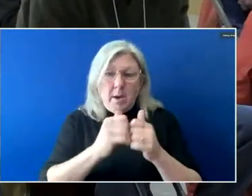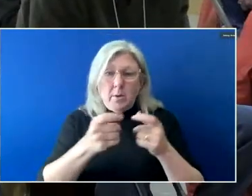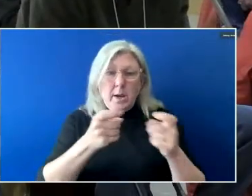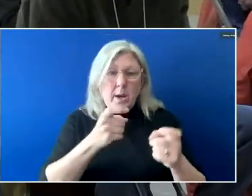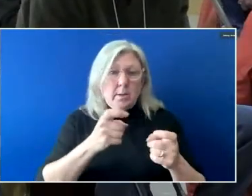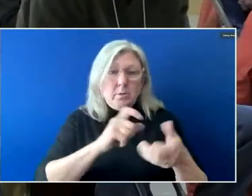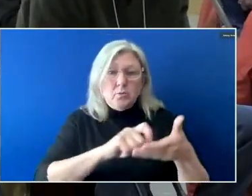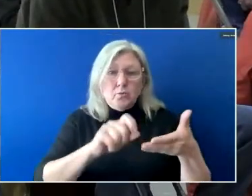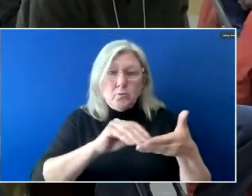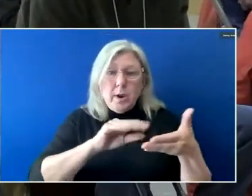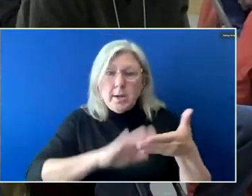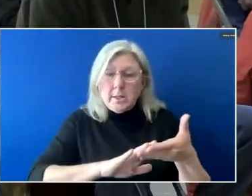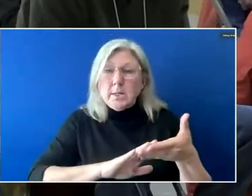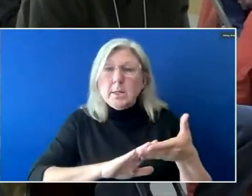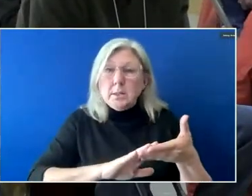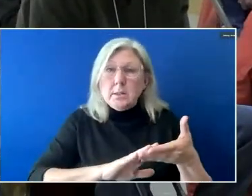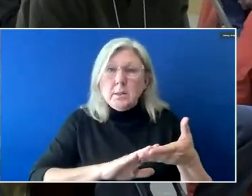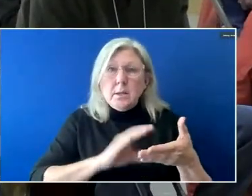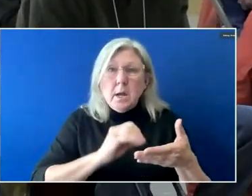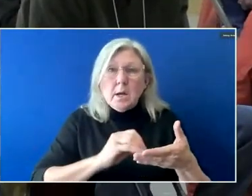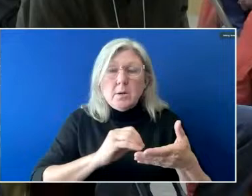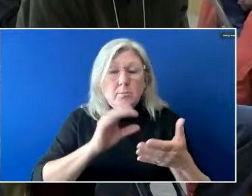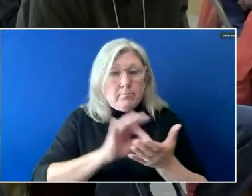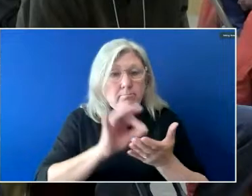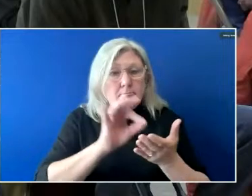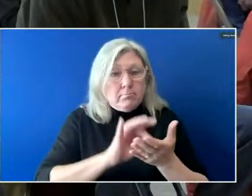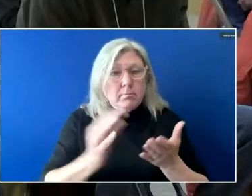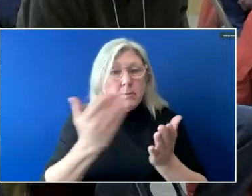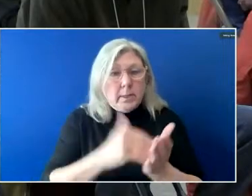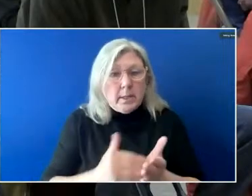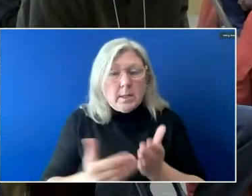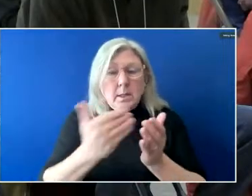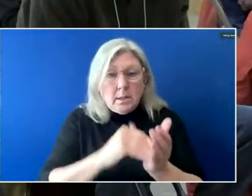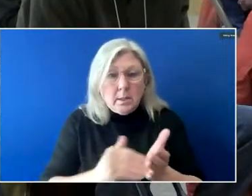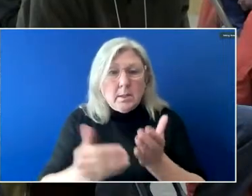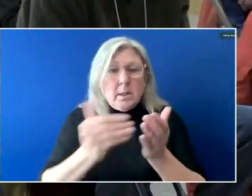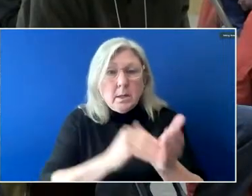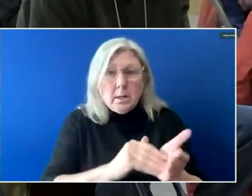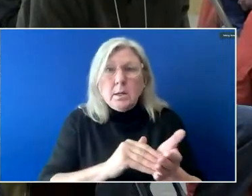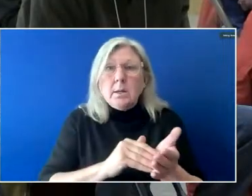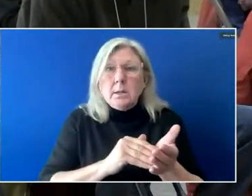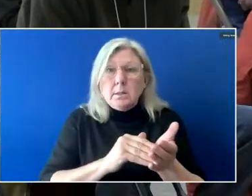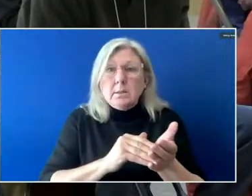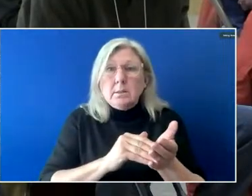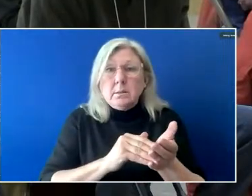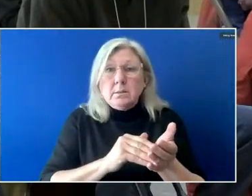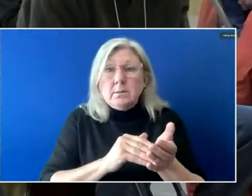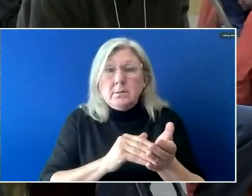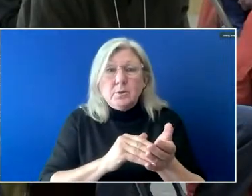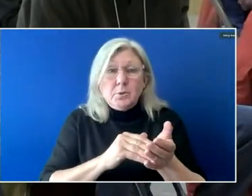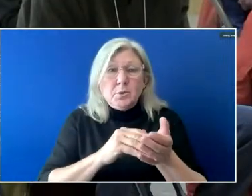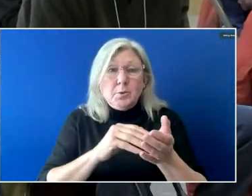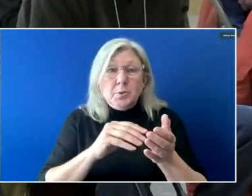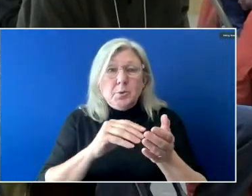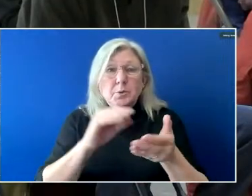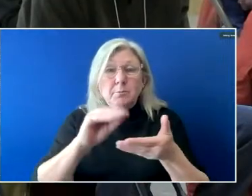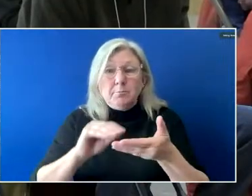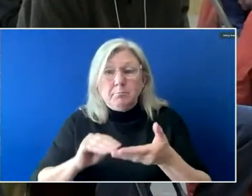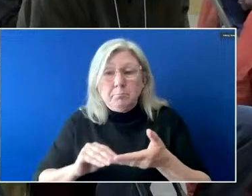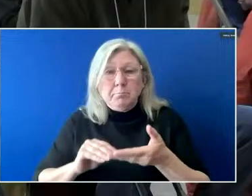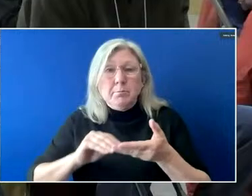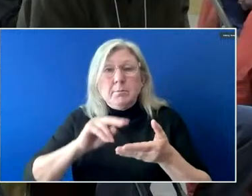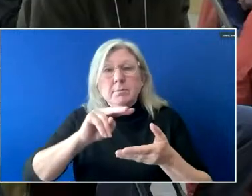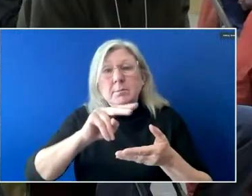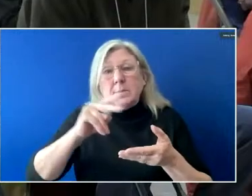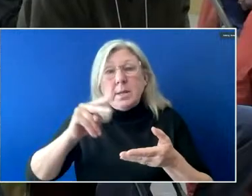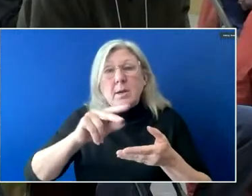going through the ballots multiple times um in order to get second and third and fourth choices I think we need to be very careful about what